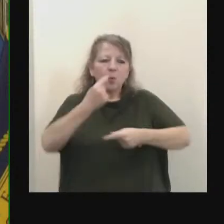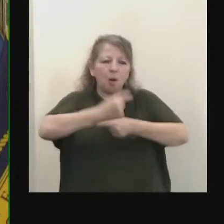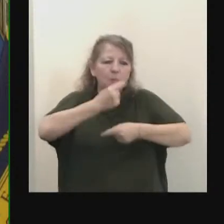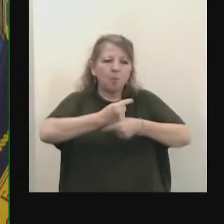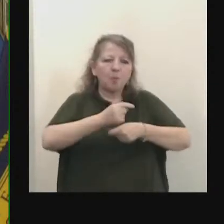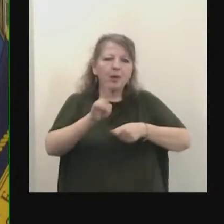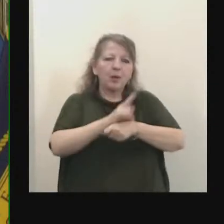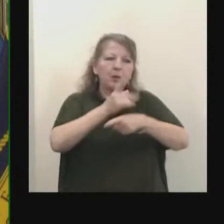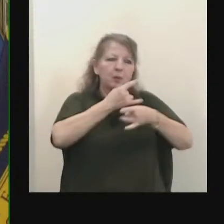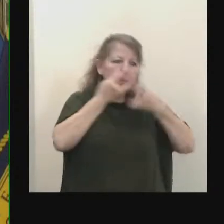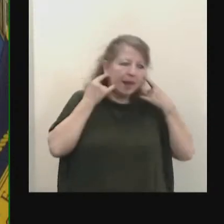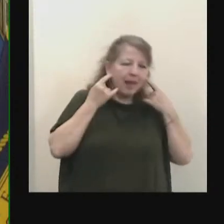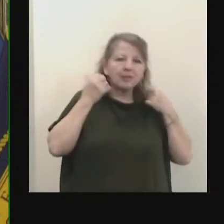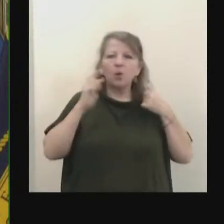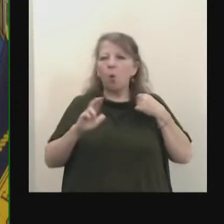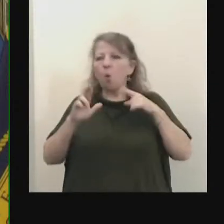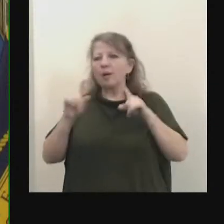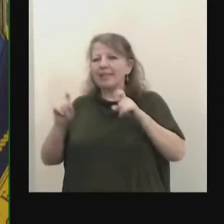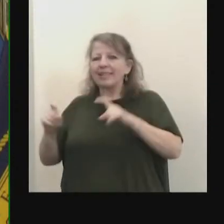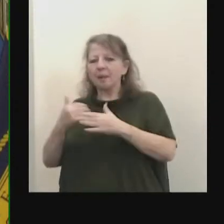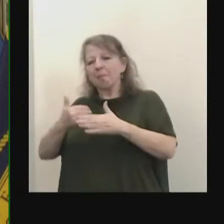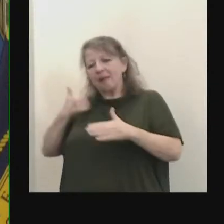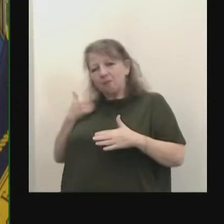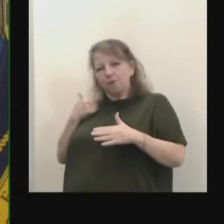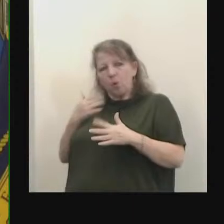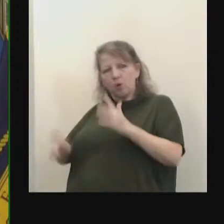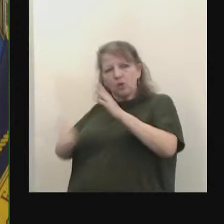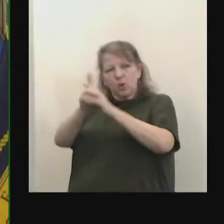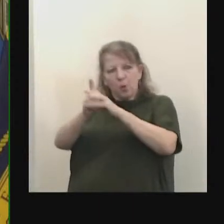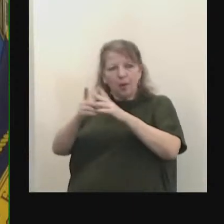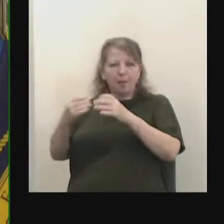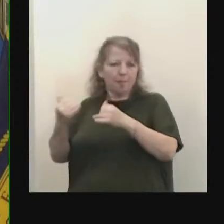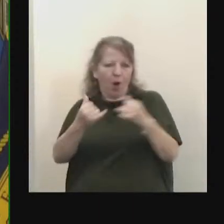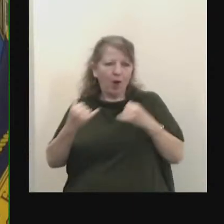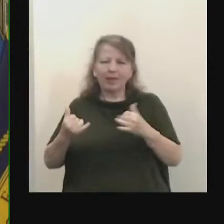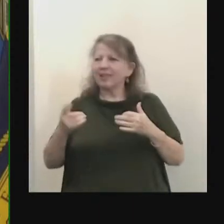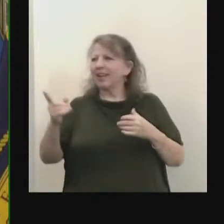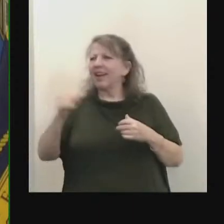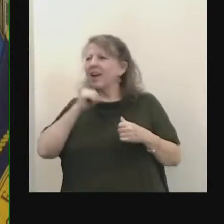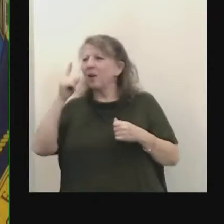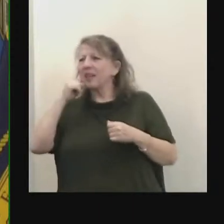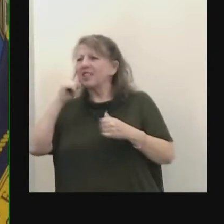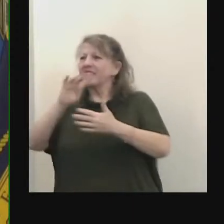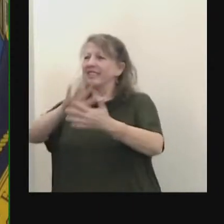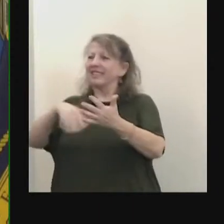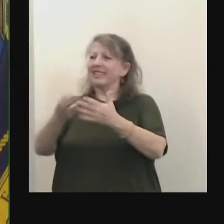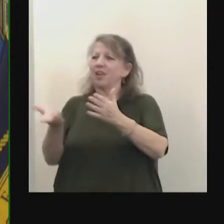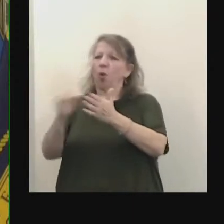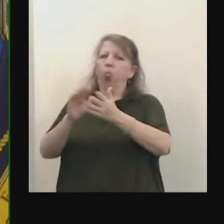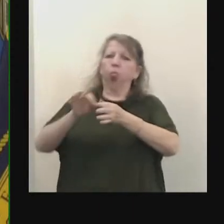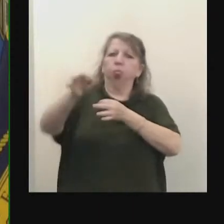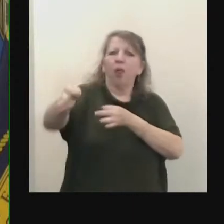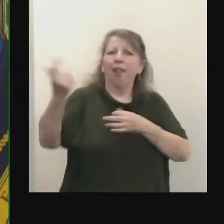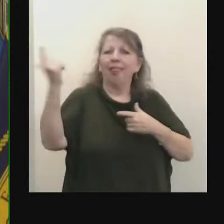getting tested beforehand. I don't think she said reschedule holiday gatherings.